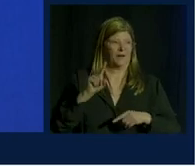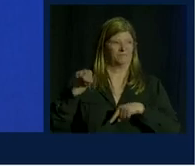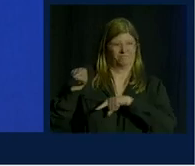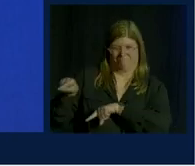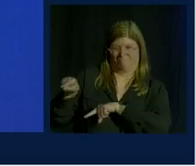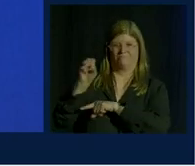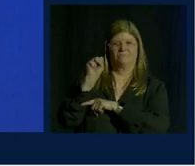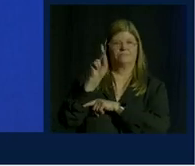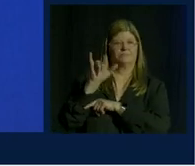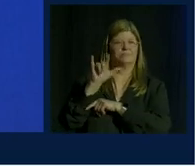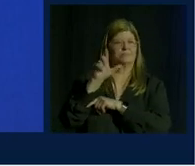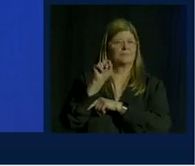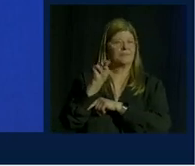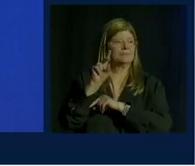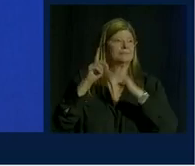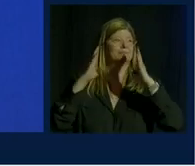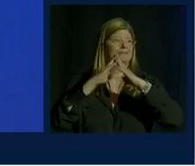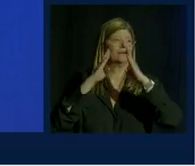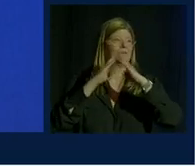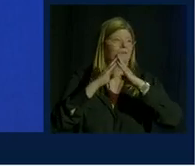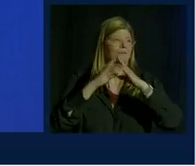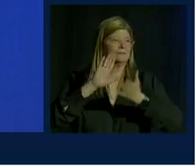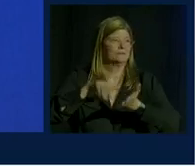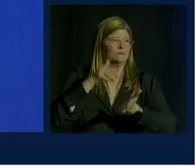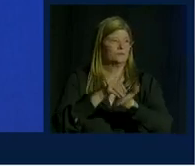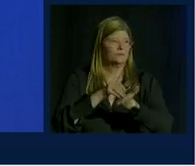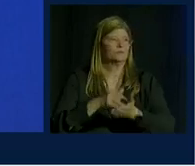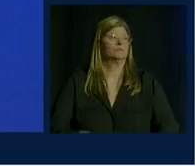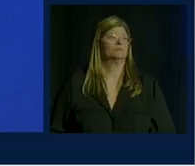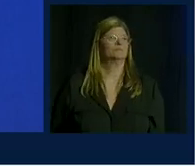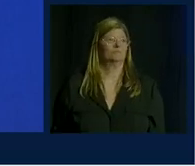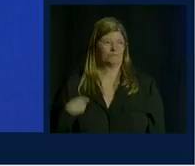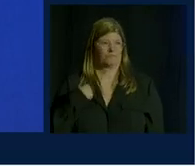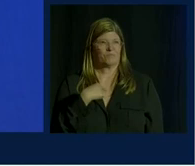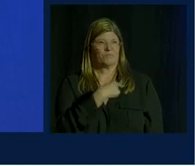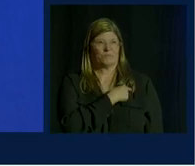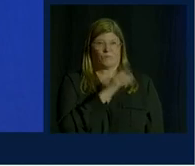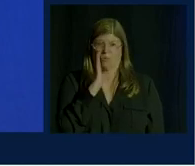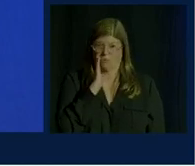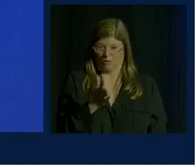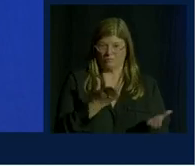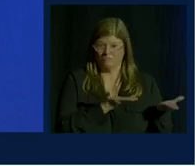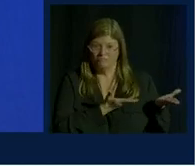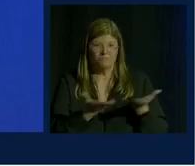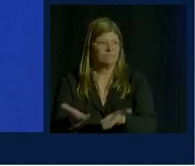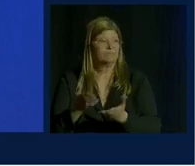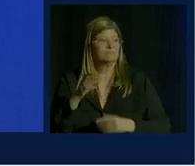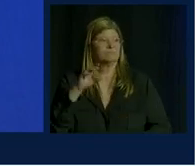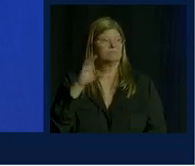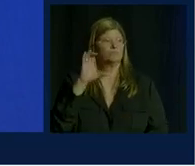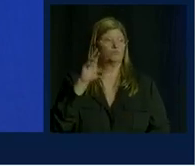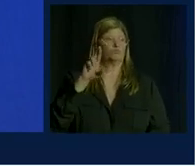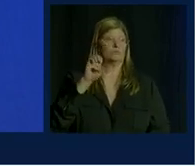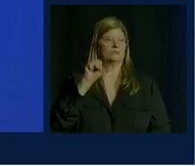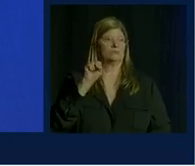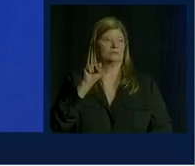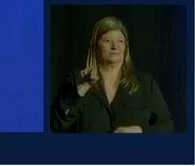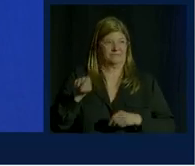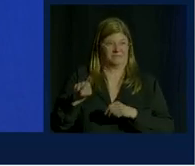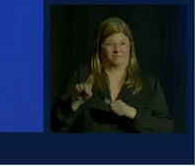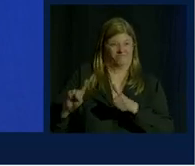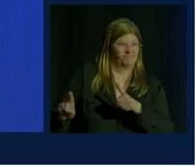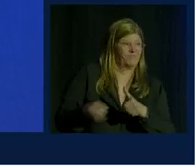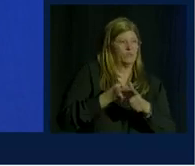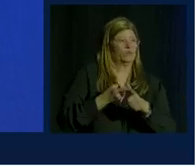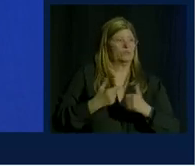Town Center. This year will be a landmark year for Skyland. We'll deliver the Crest, the